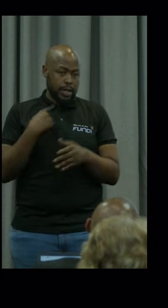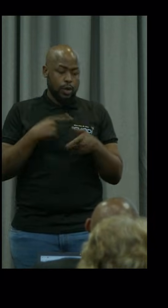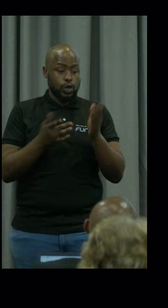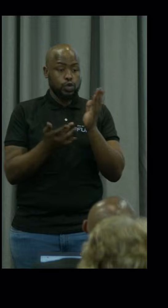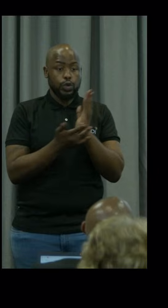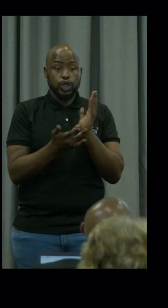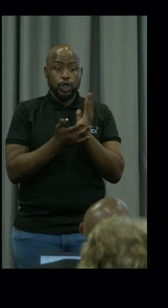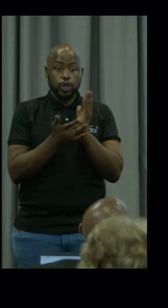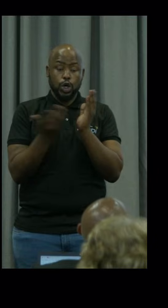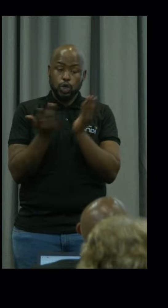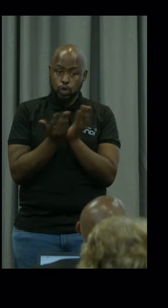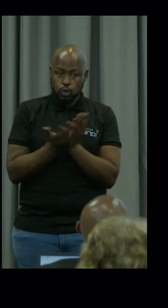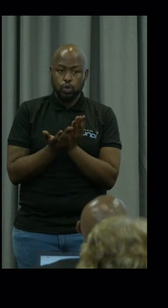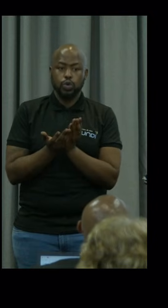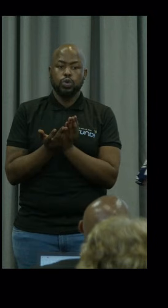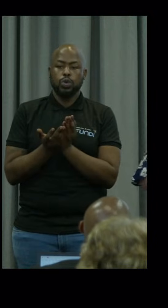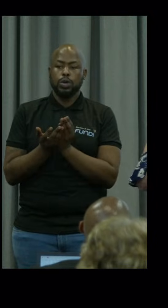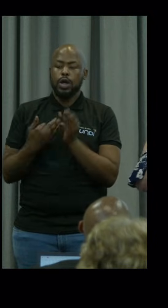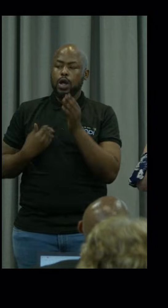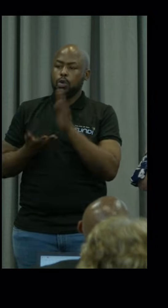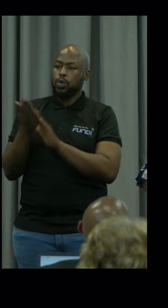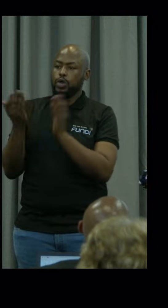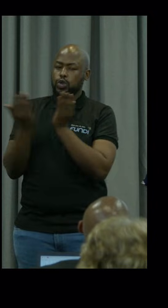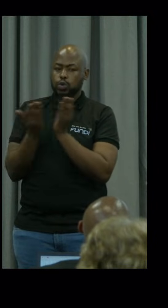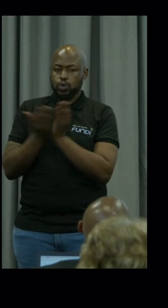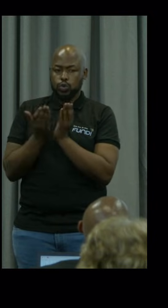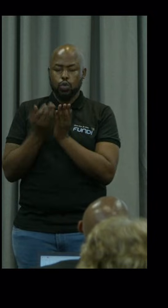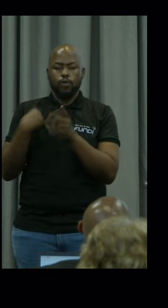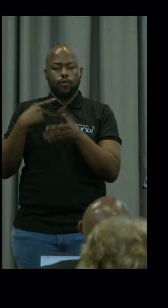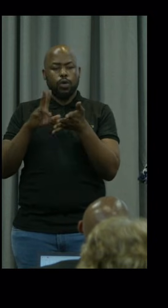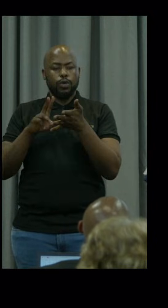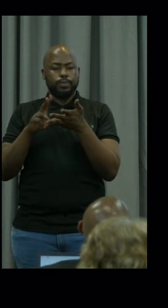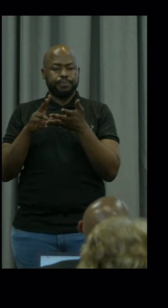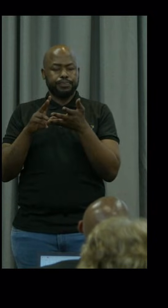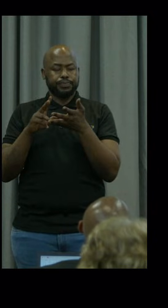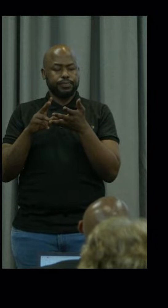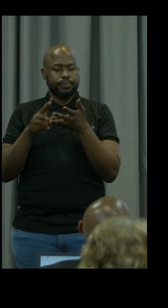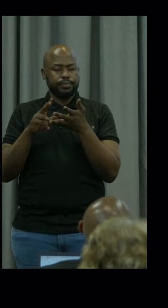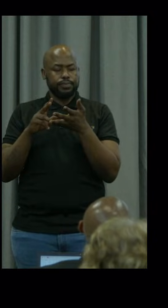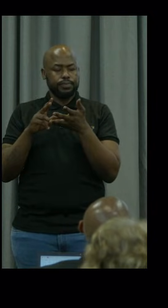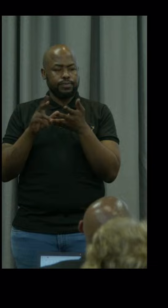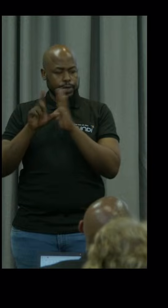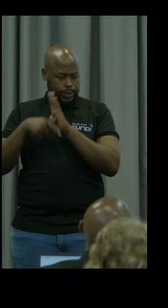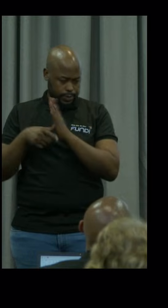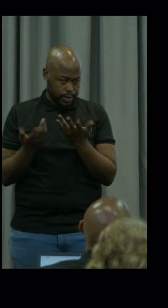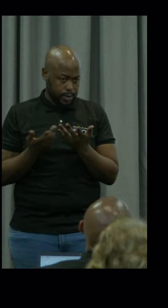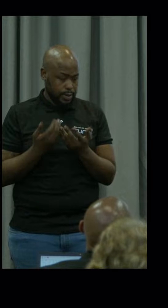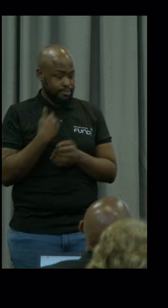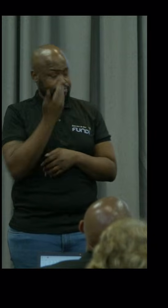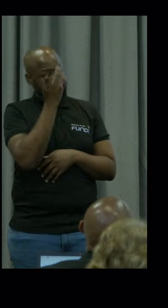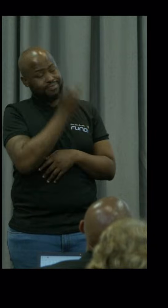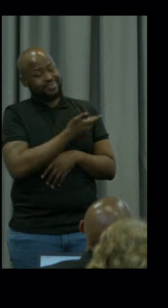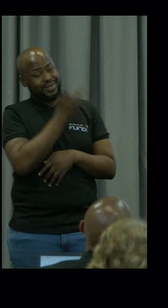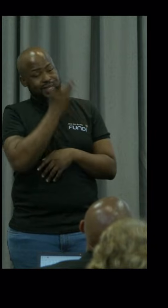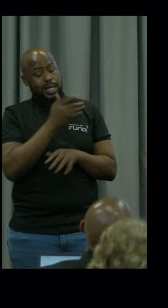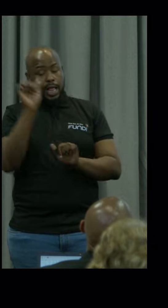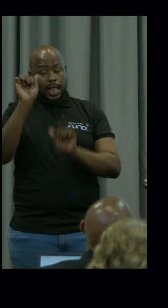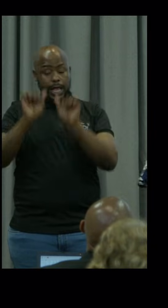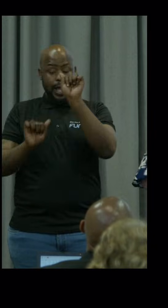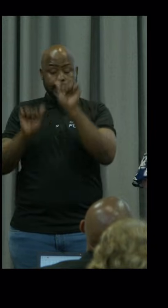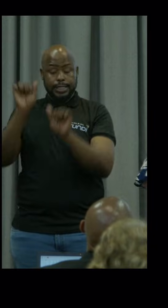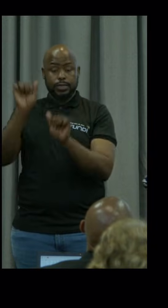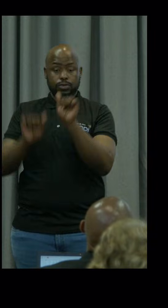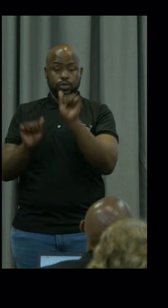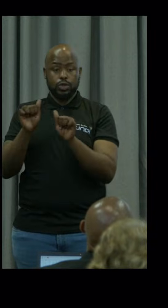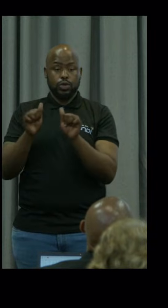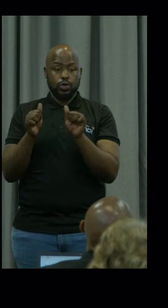school and I took him to a school for autism. And here, the assessment for